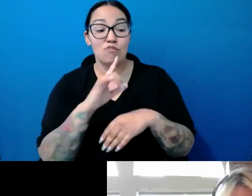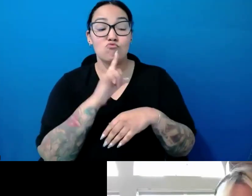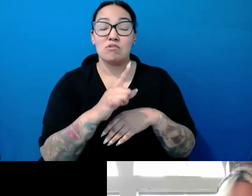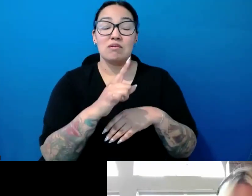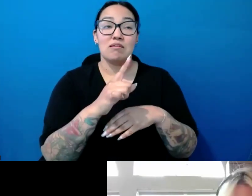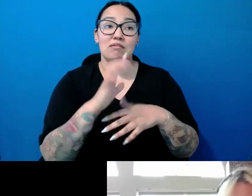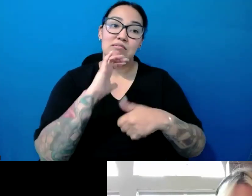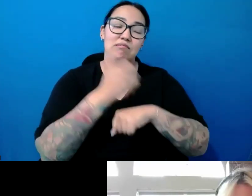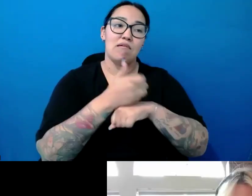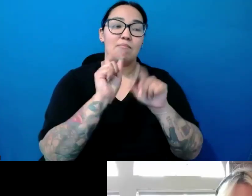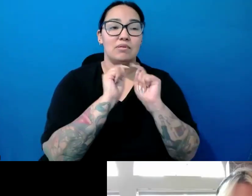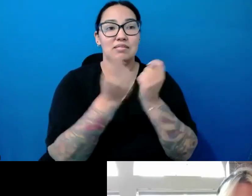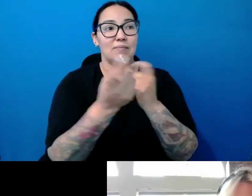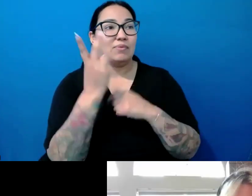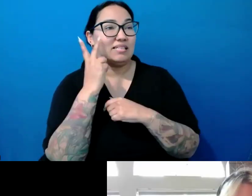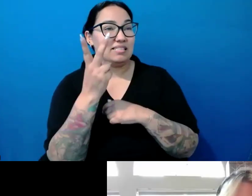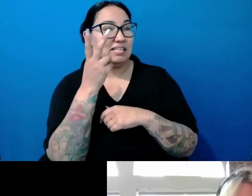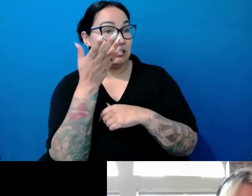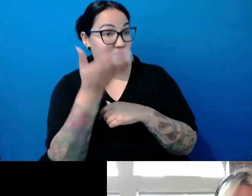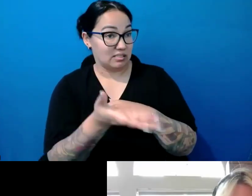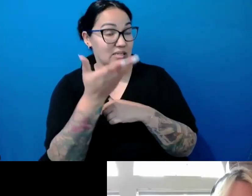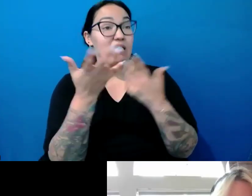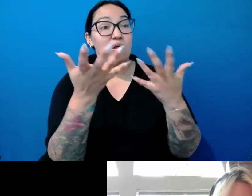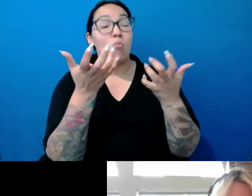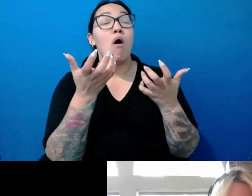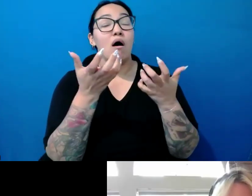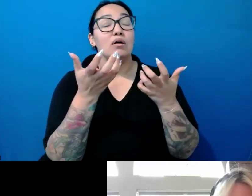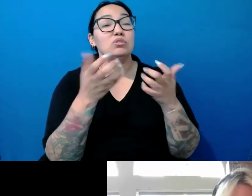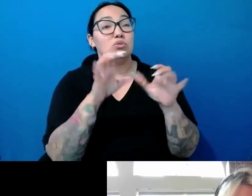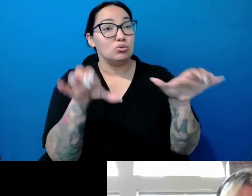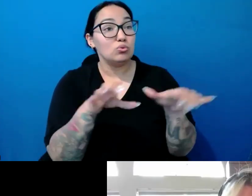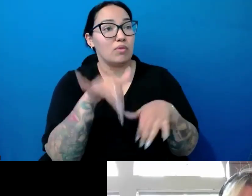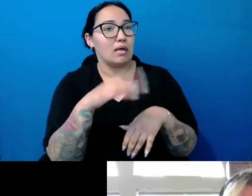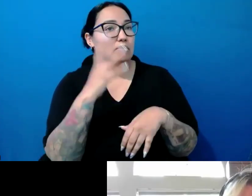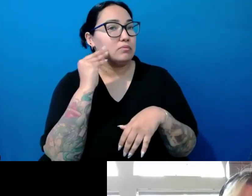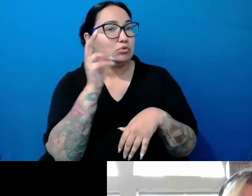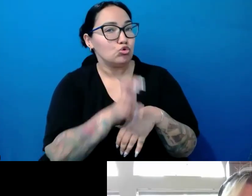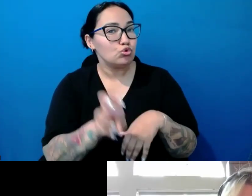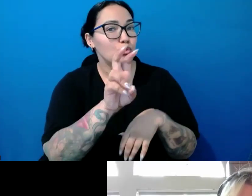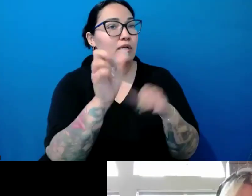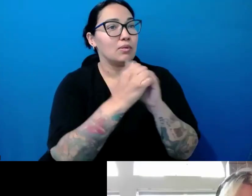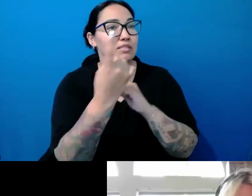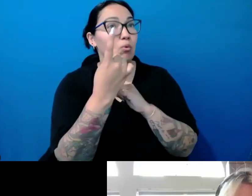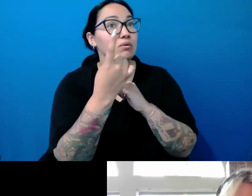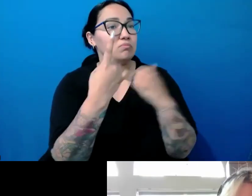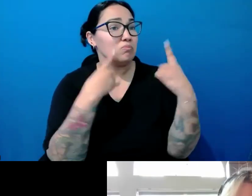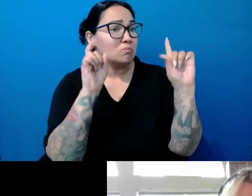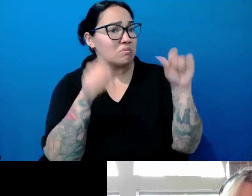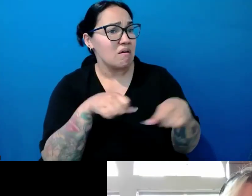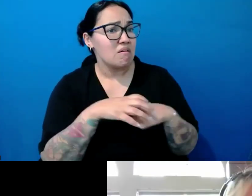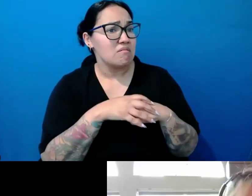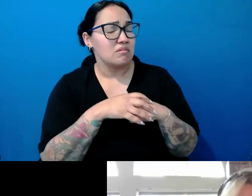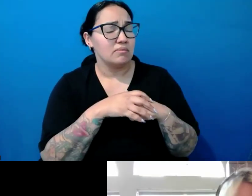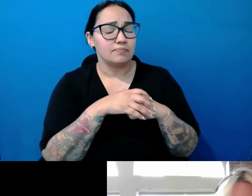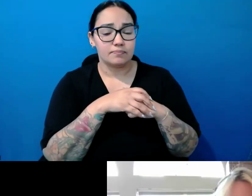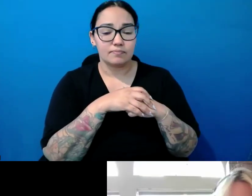team that sees it the same way as you and wants to walk the journey with someone, it works. And it